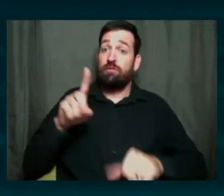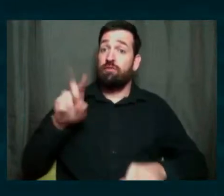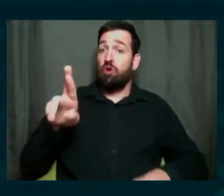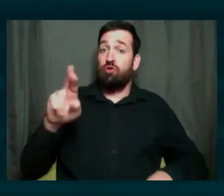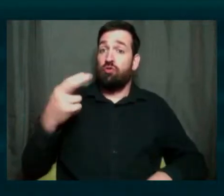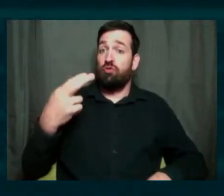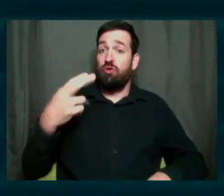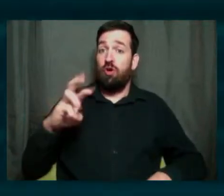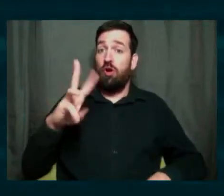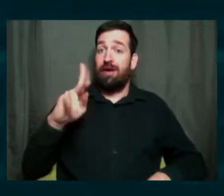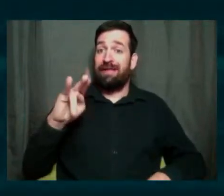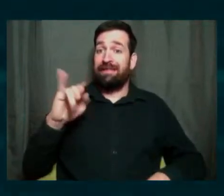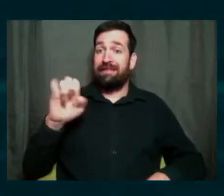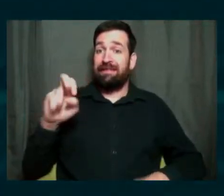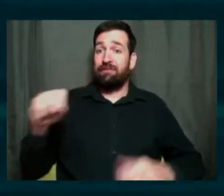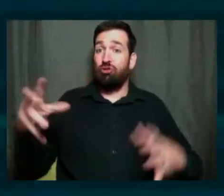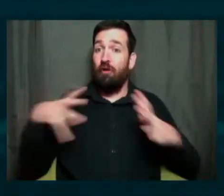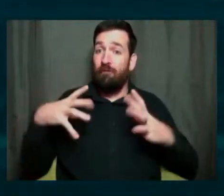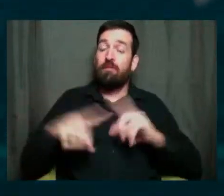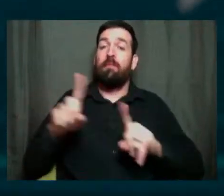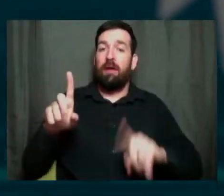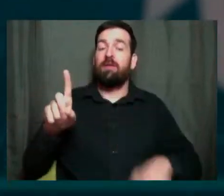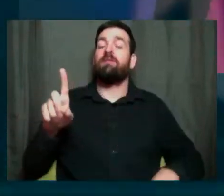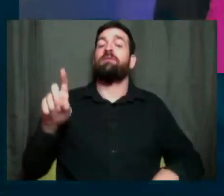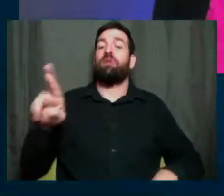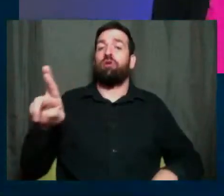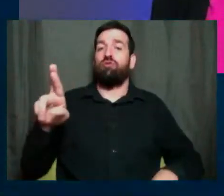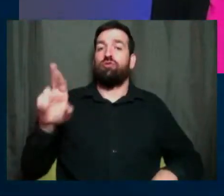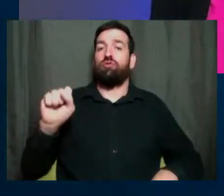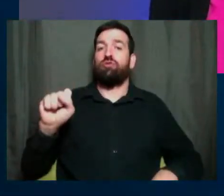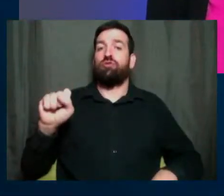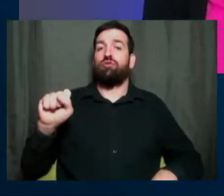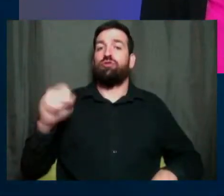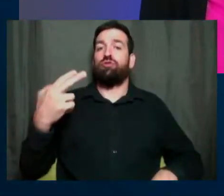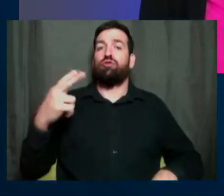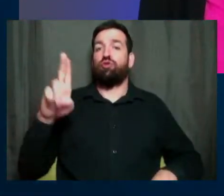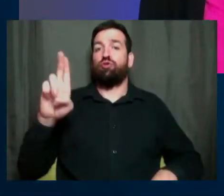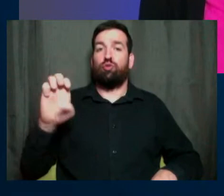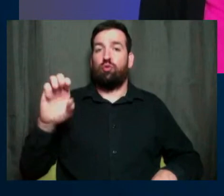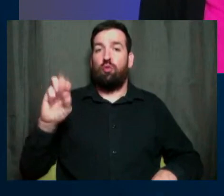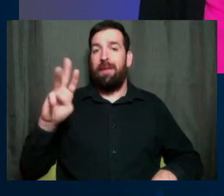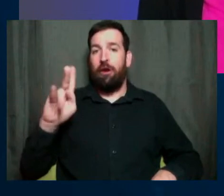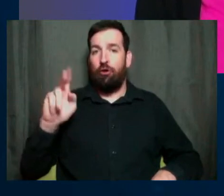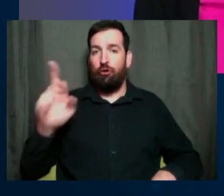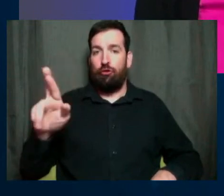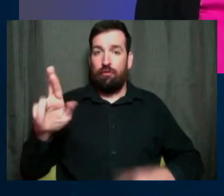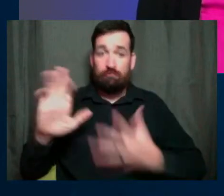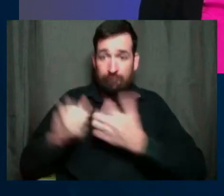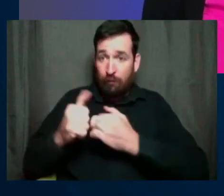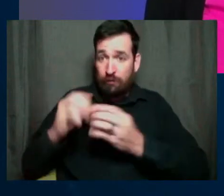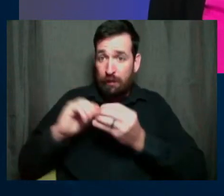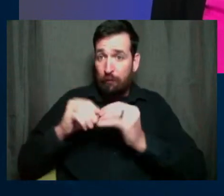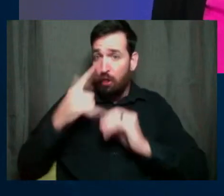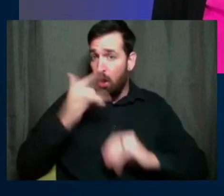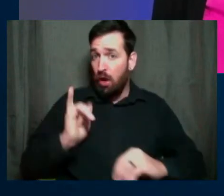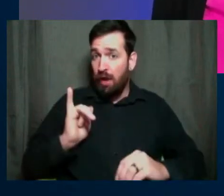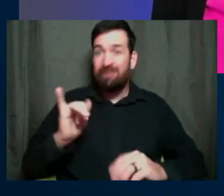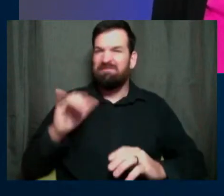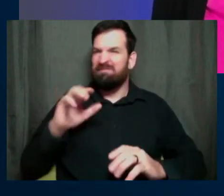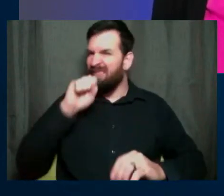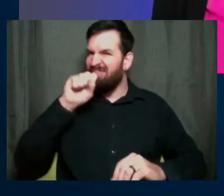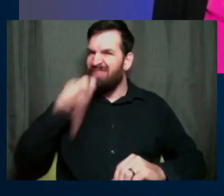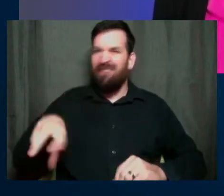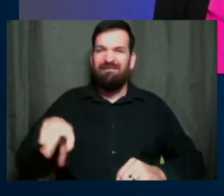Good for him. But we've got Dr. Matt Shoemaker with us. He's infectious diseases. And how are the numbers looking? Good morning to you, and love the bow tie, by the way. Thanks,